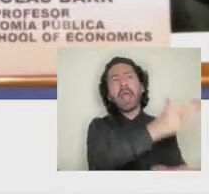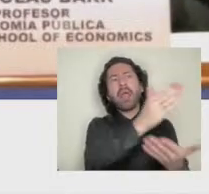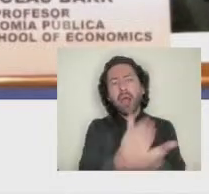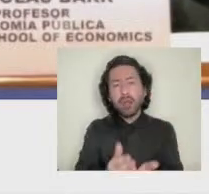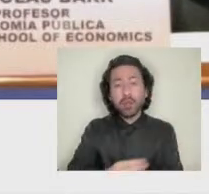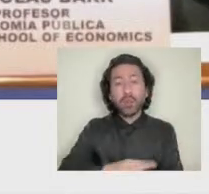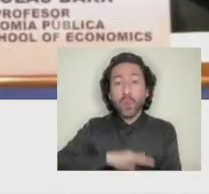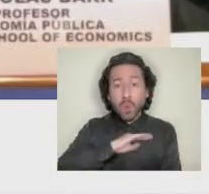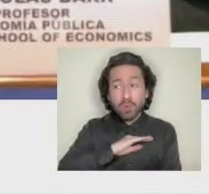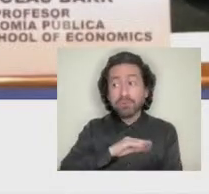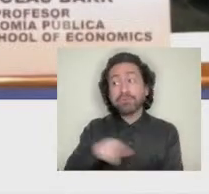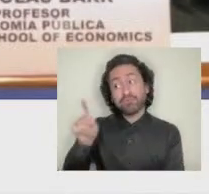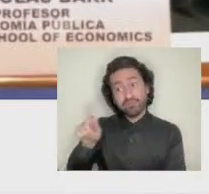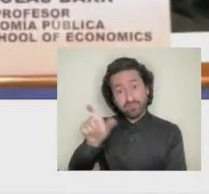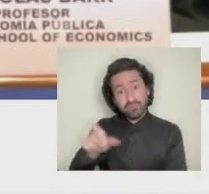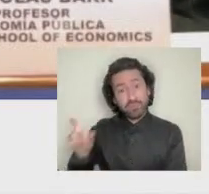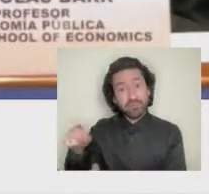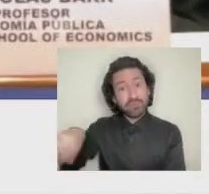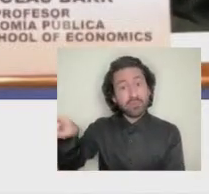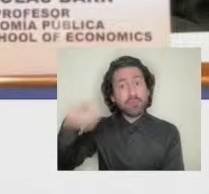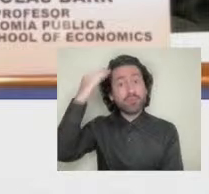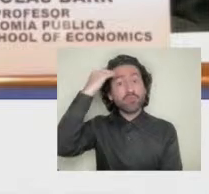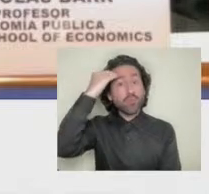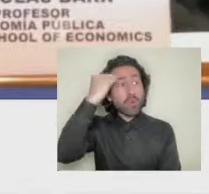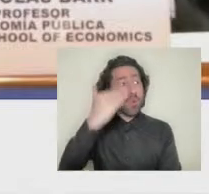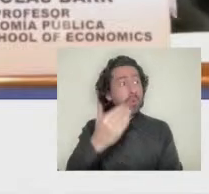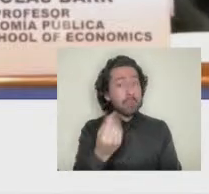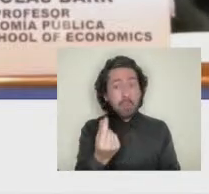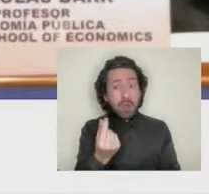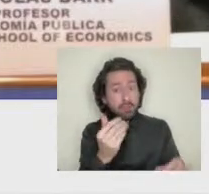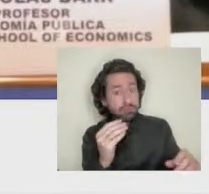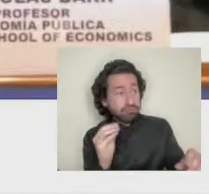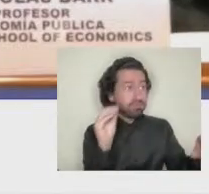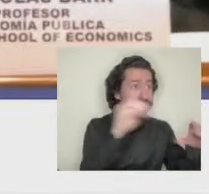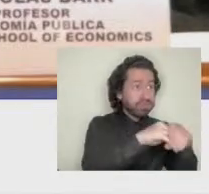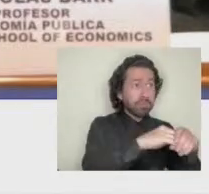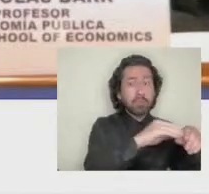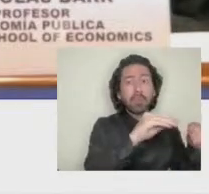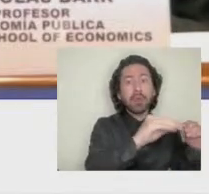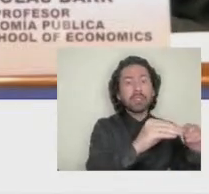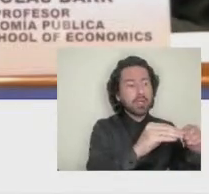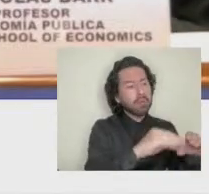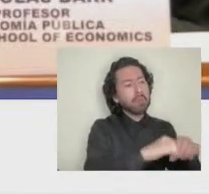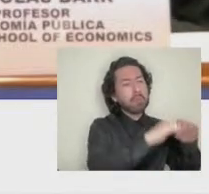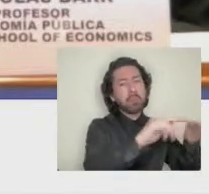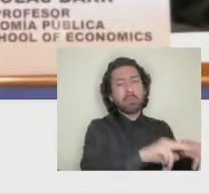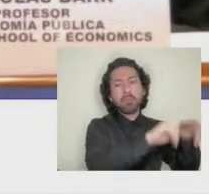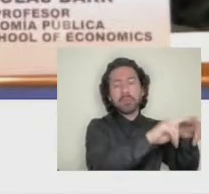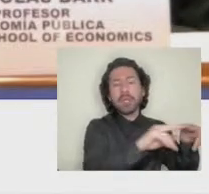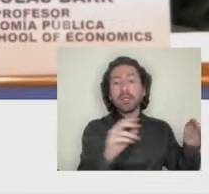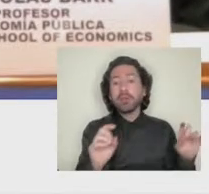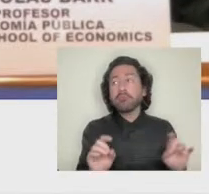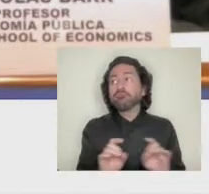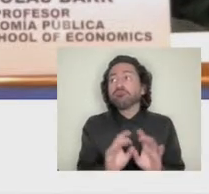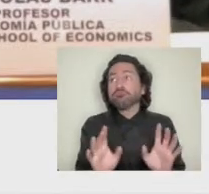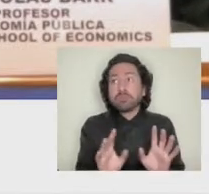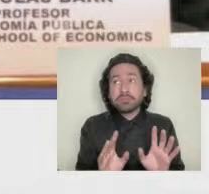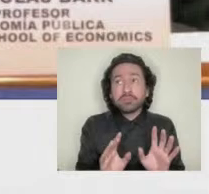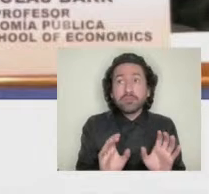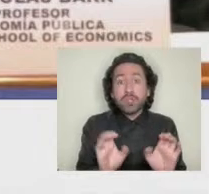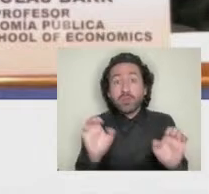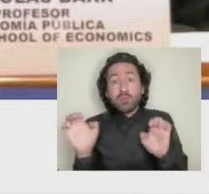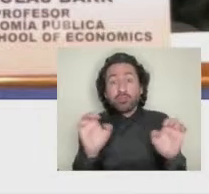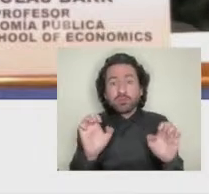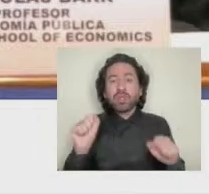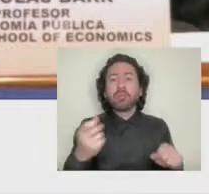a liquid element that they can use for emergencies. And clearly, it's a design feature how large that is. What do